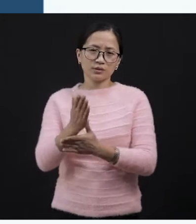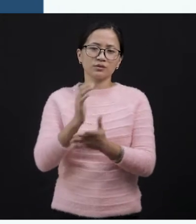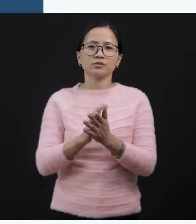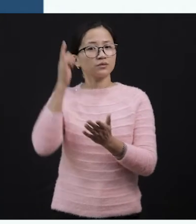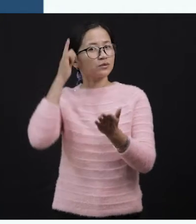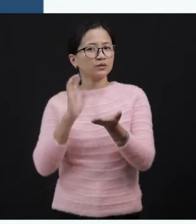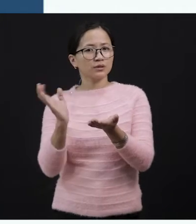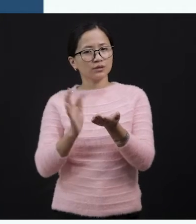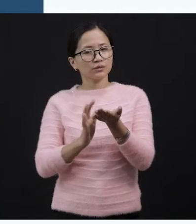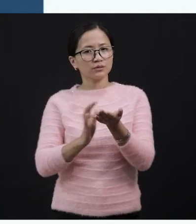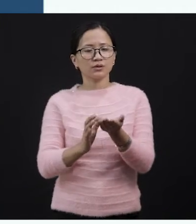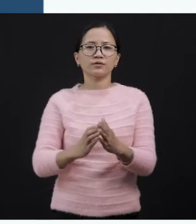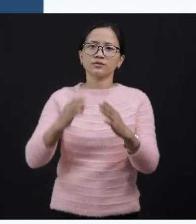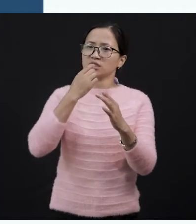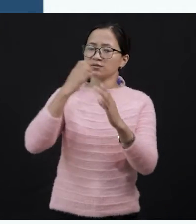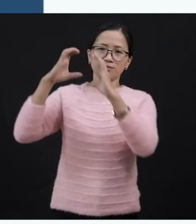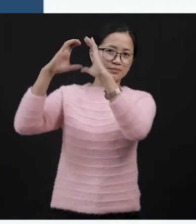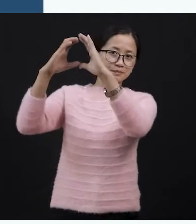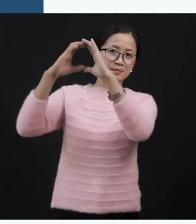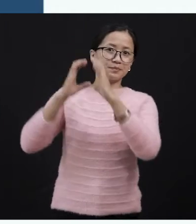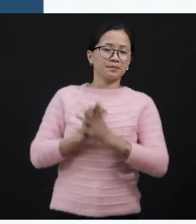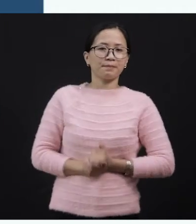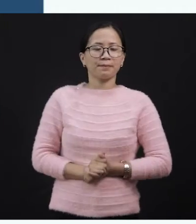the shadow of the Moon.